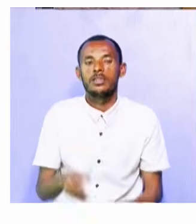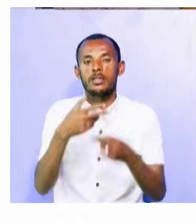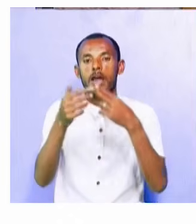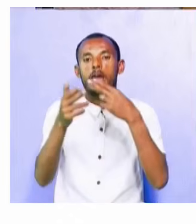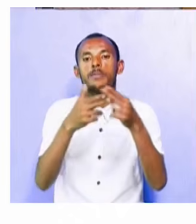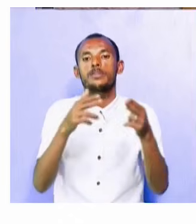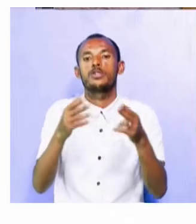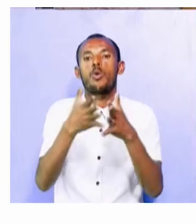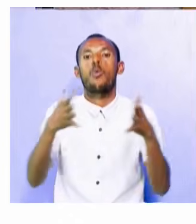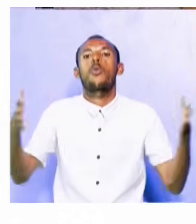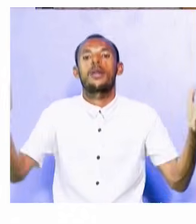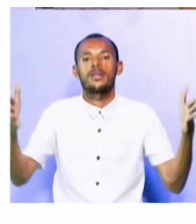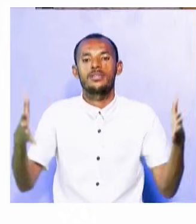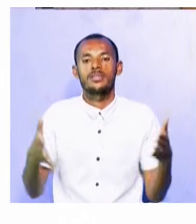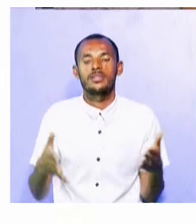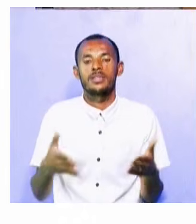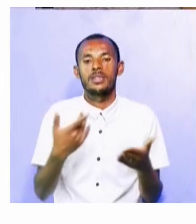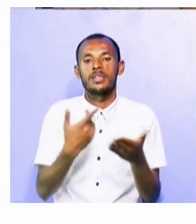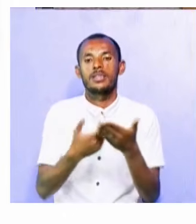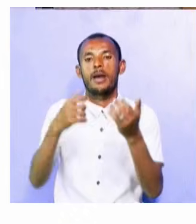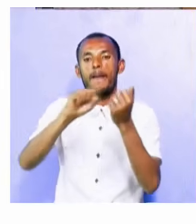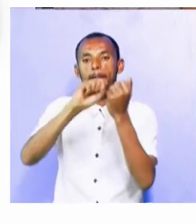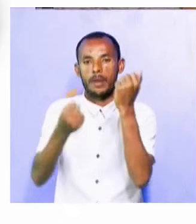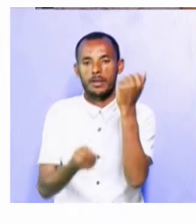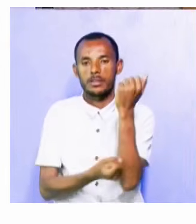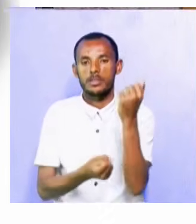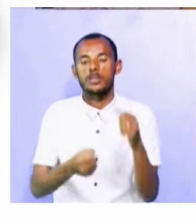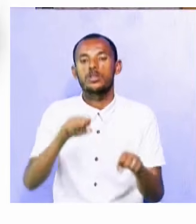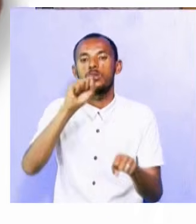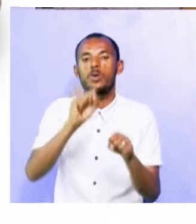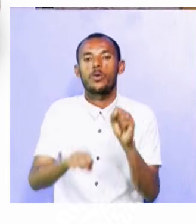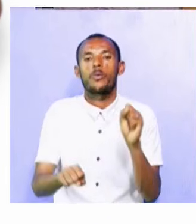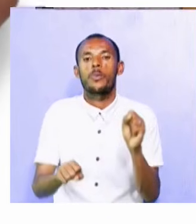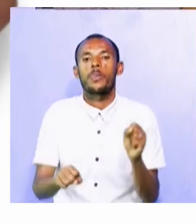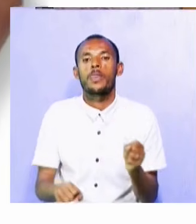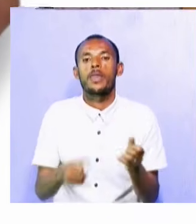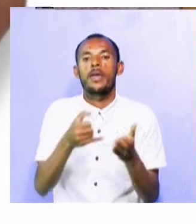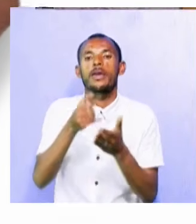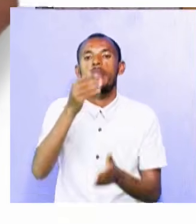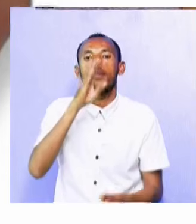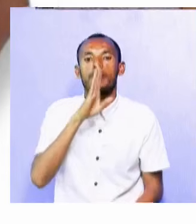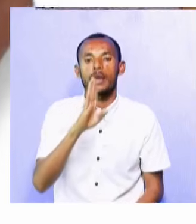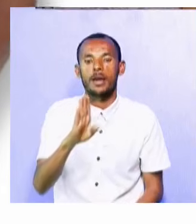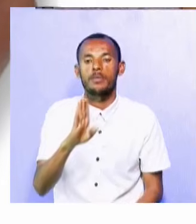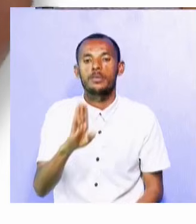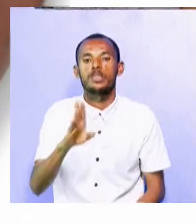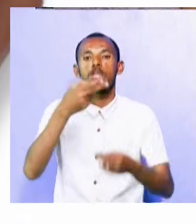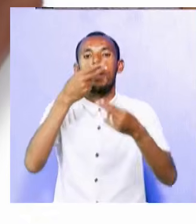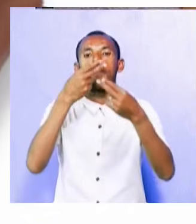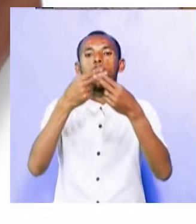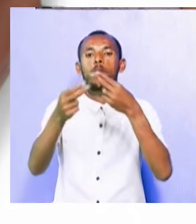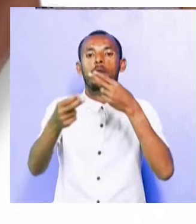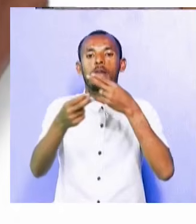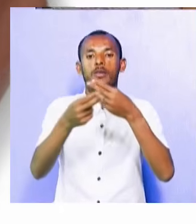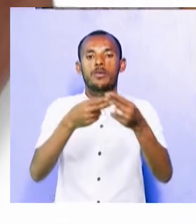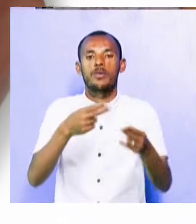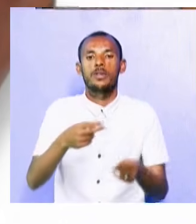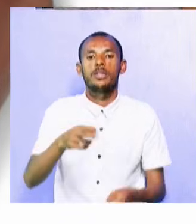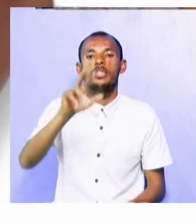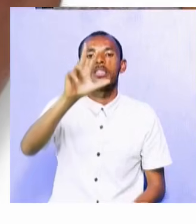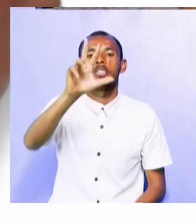times width in the base. Okay, so it becomes the product of 3